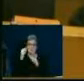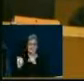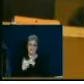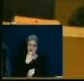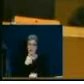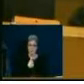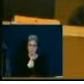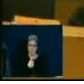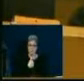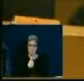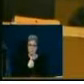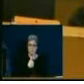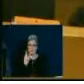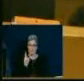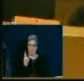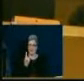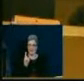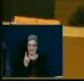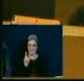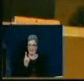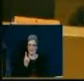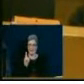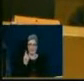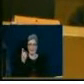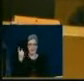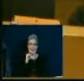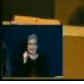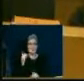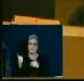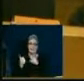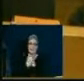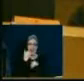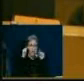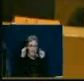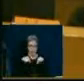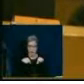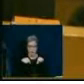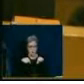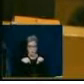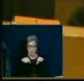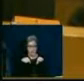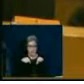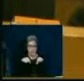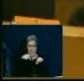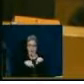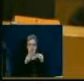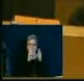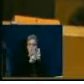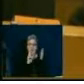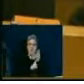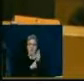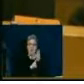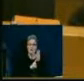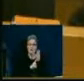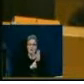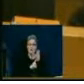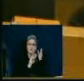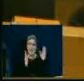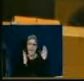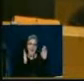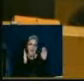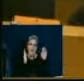something. I don't think they sent this. I think this contract came post-Board of Education